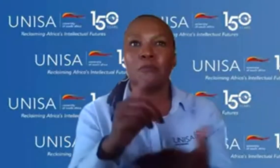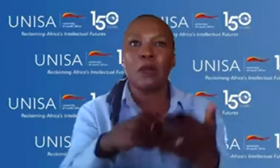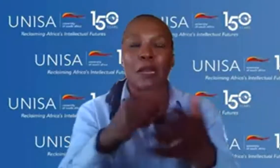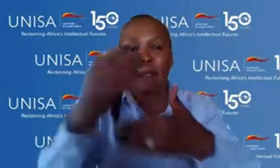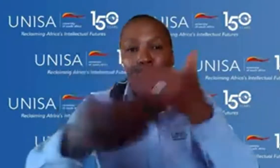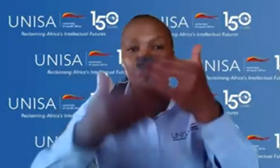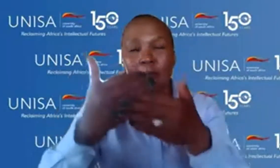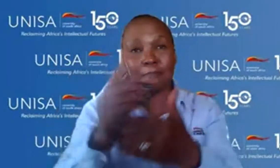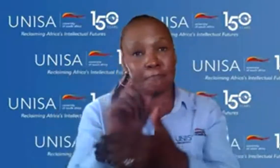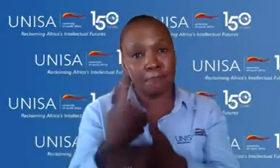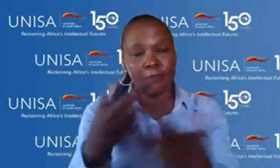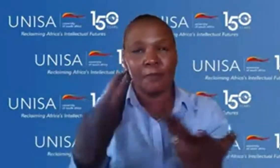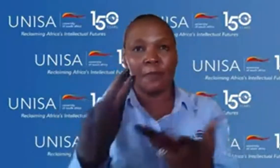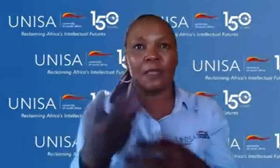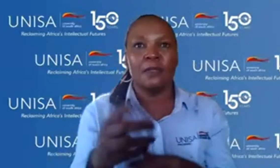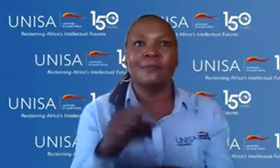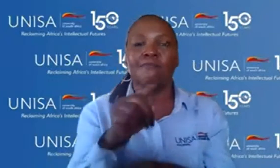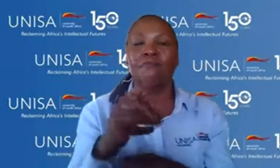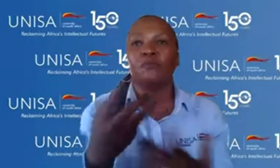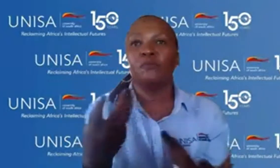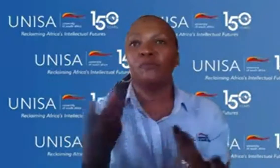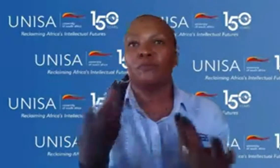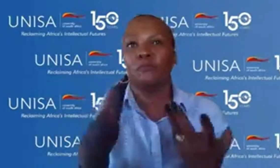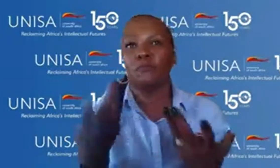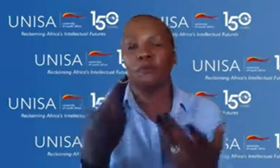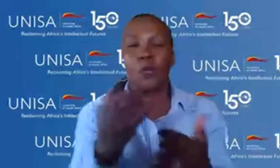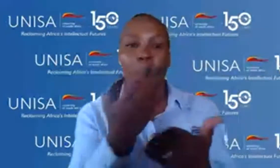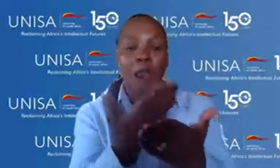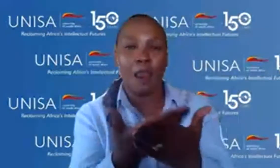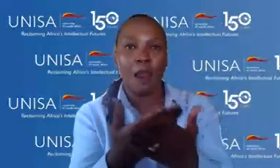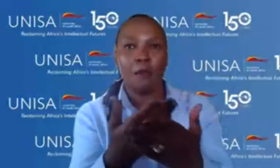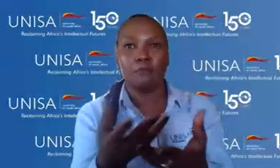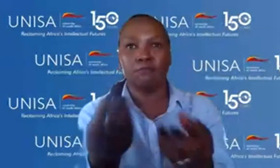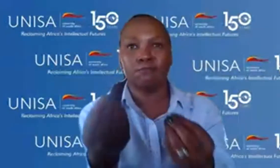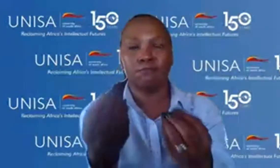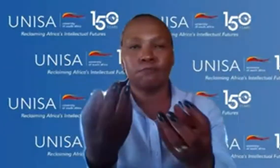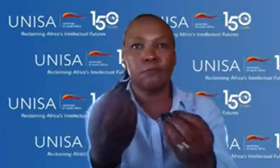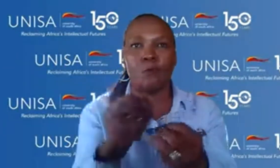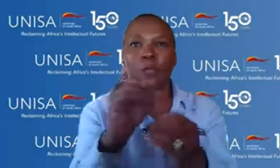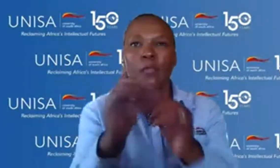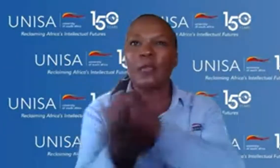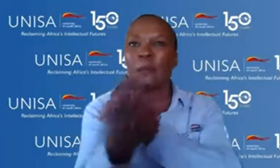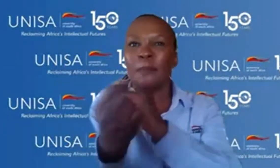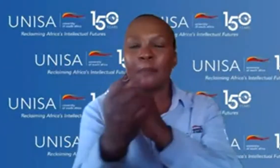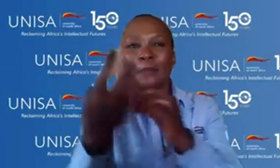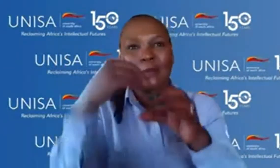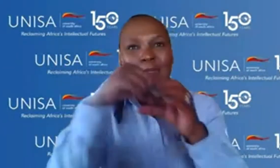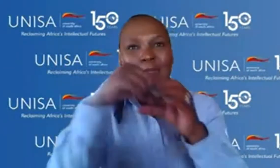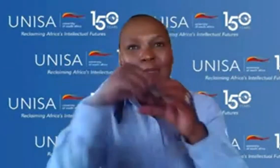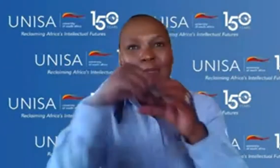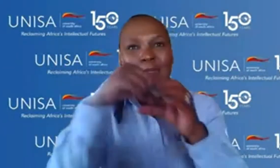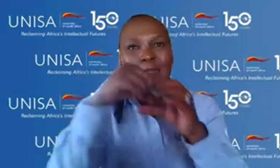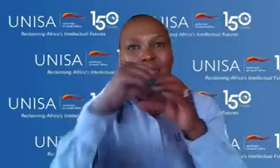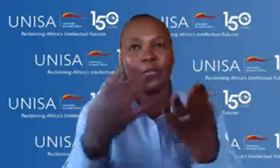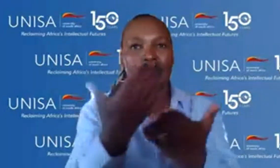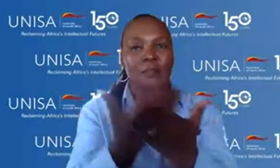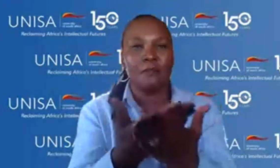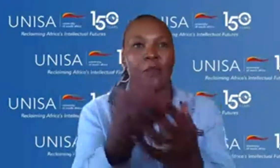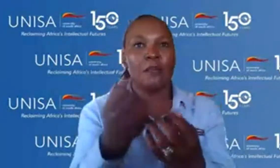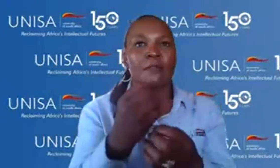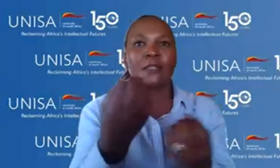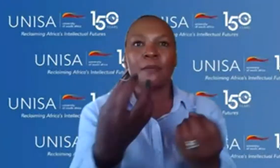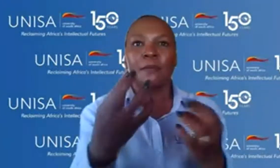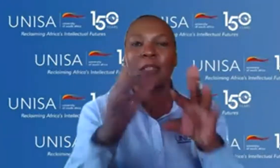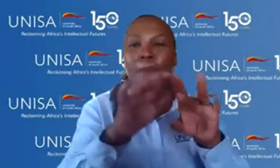at least you are able to get content as quickly as you can from there. So we've got things like Braille embossers in